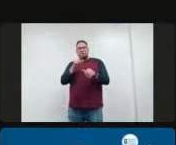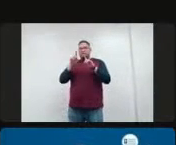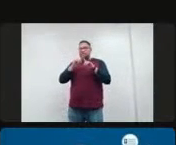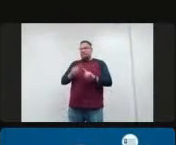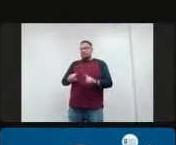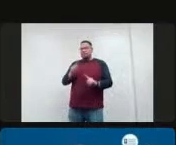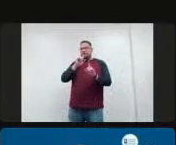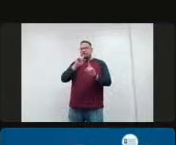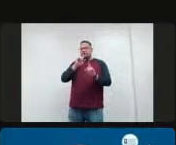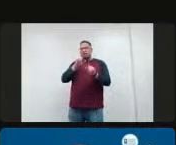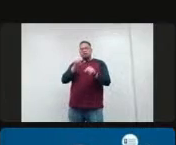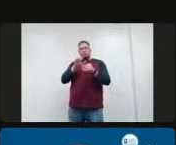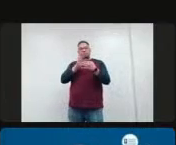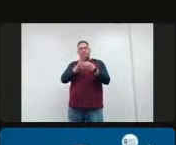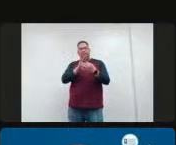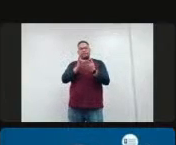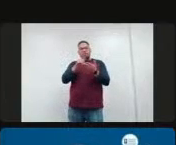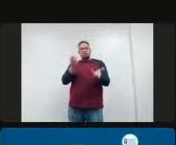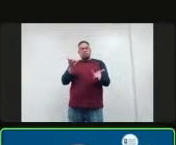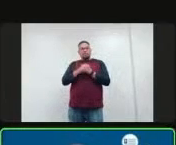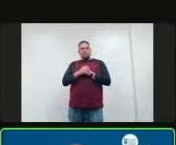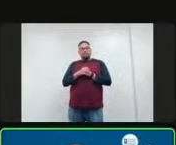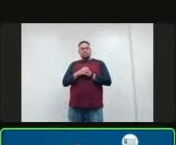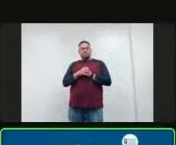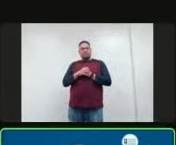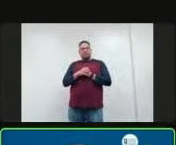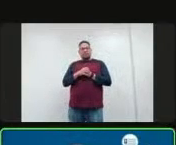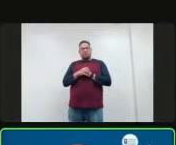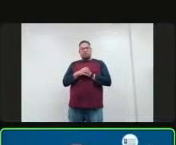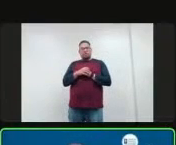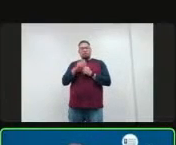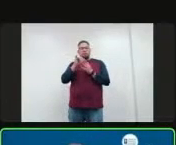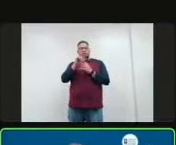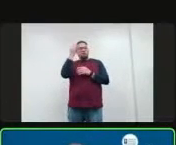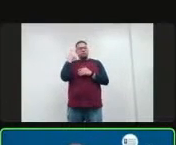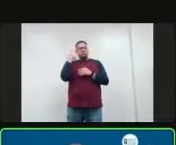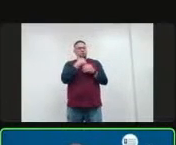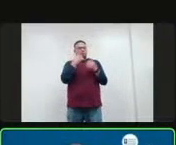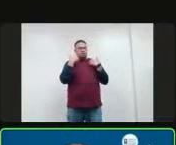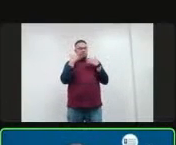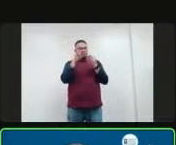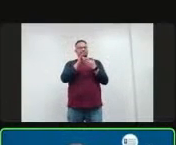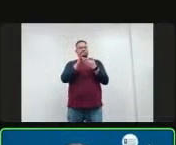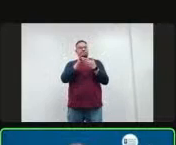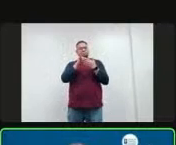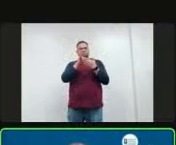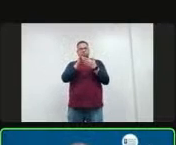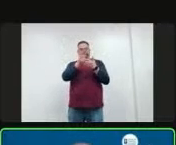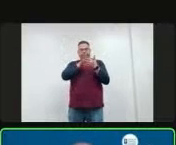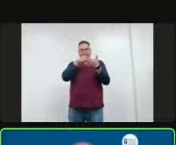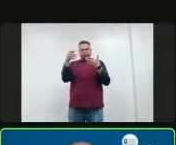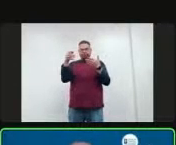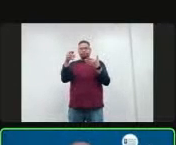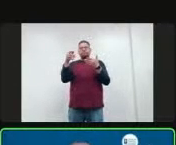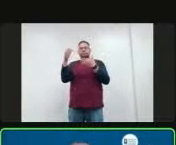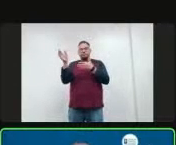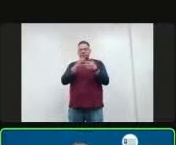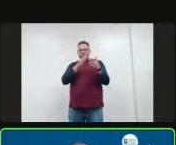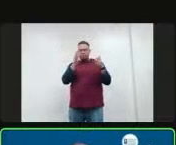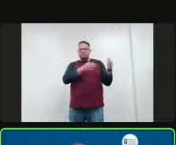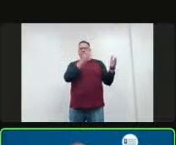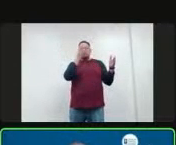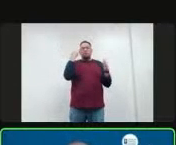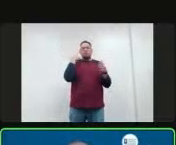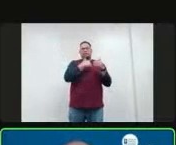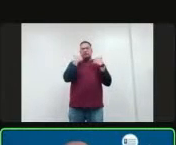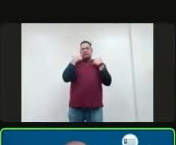the thing. So this is why we have the agenda planning process, and so why we